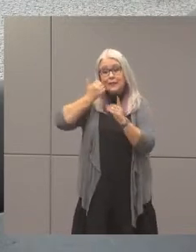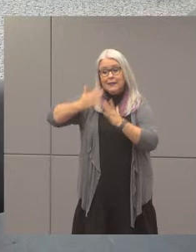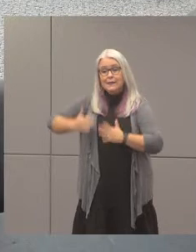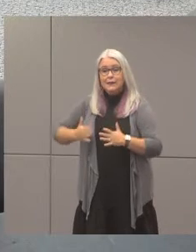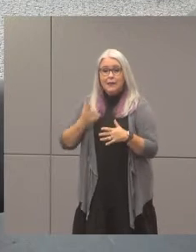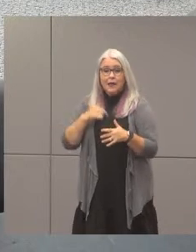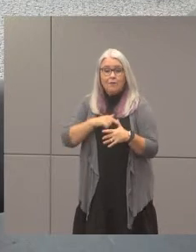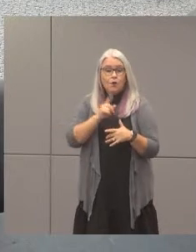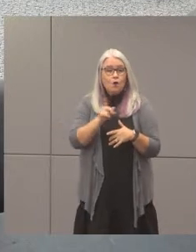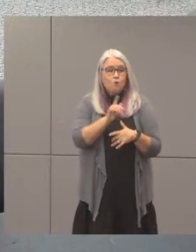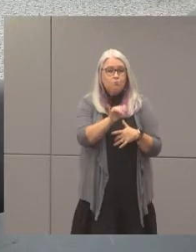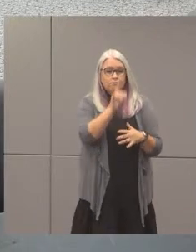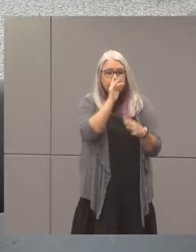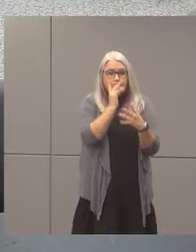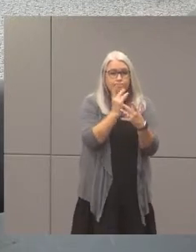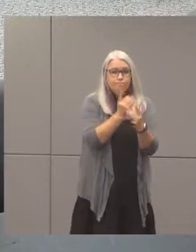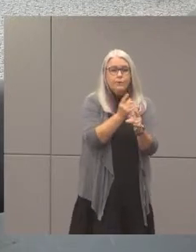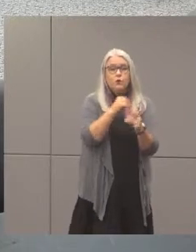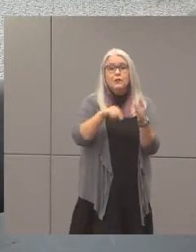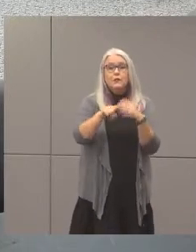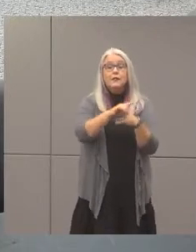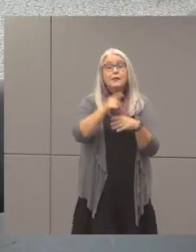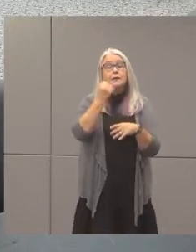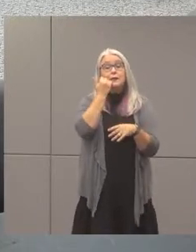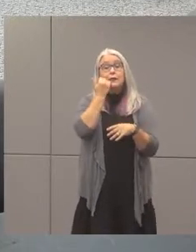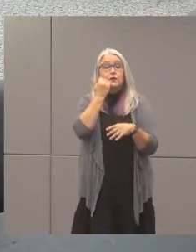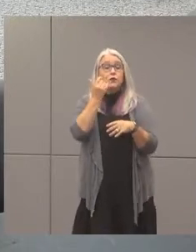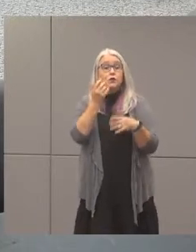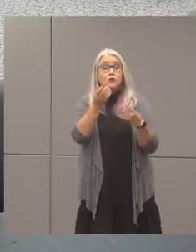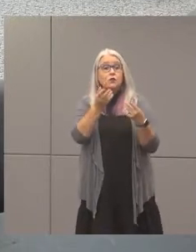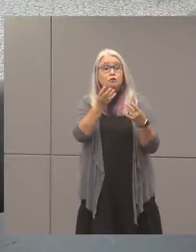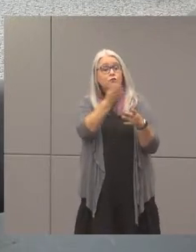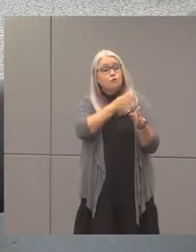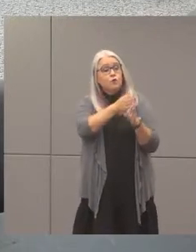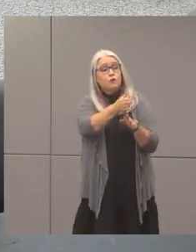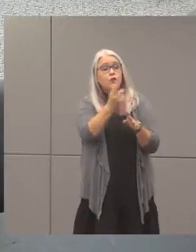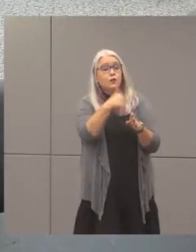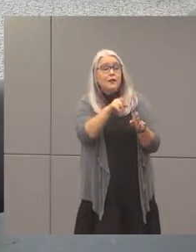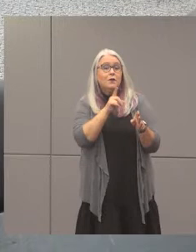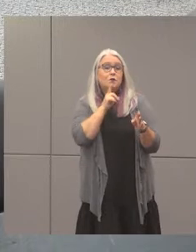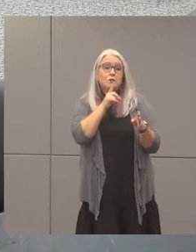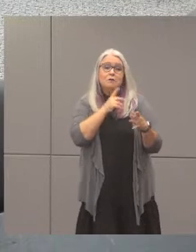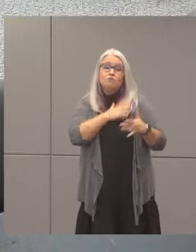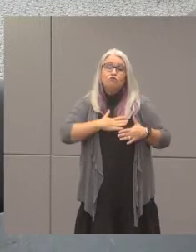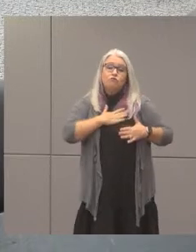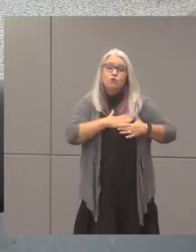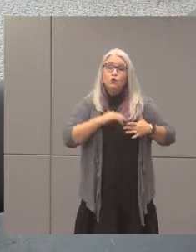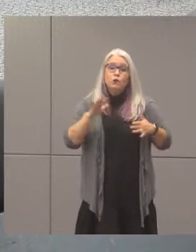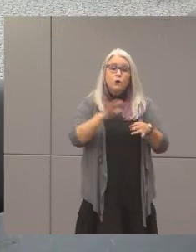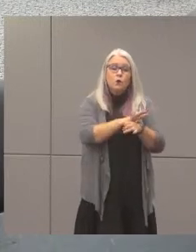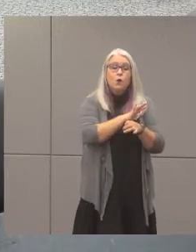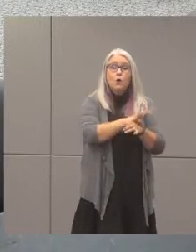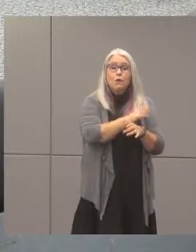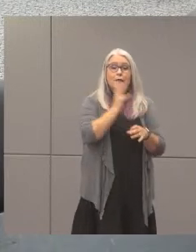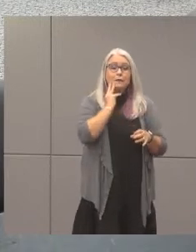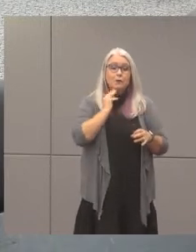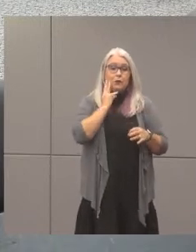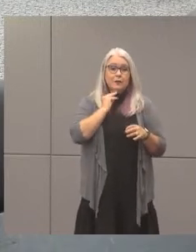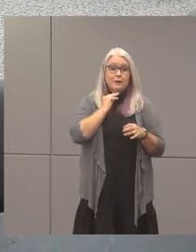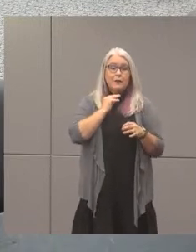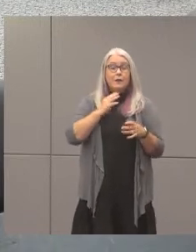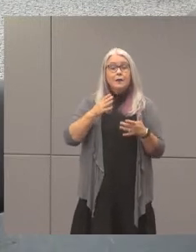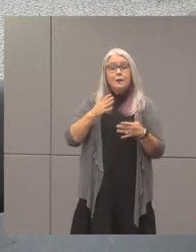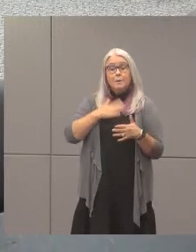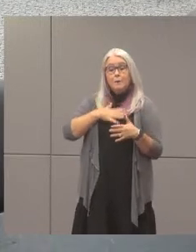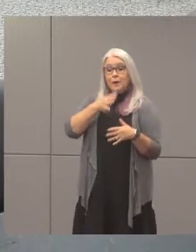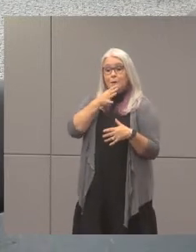interested in the dental field. There's nothing really particular that I like. I just like the whole experience. Unfortunately, my mom did pass